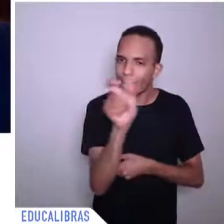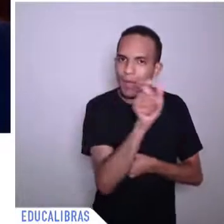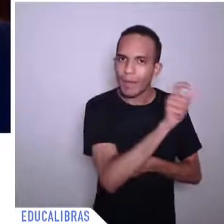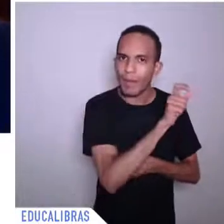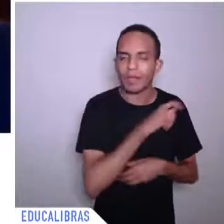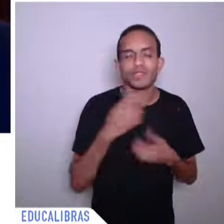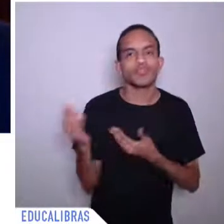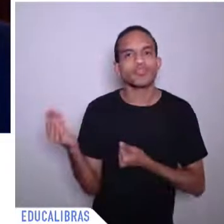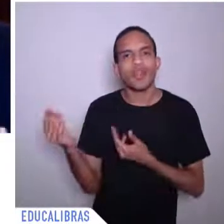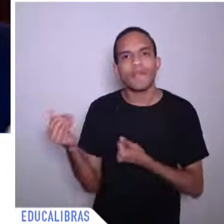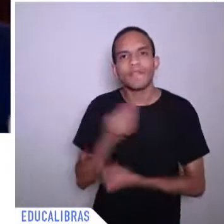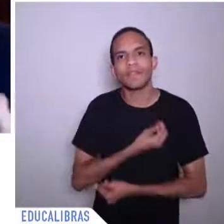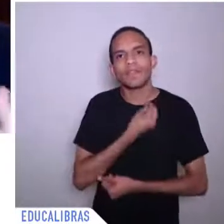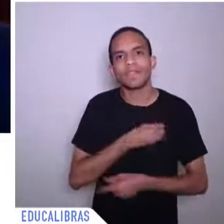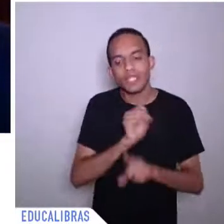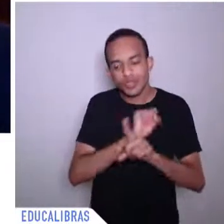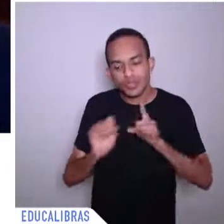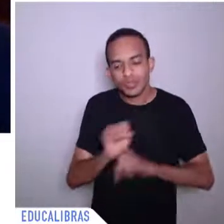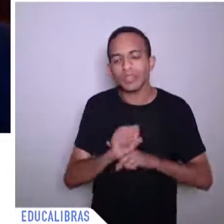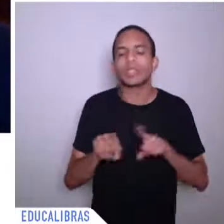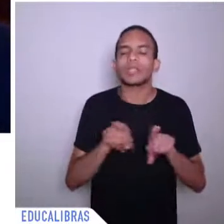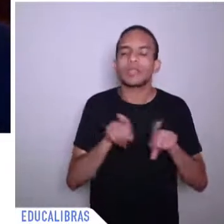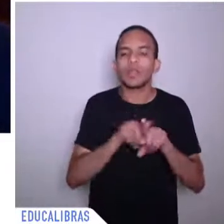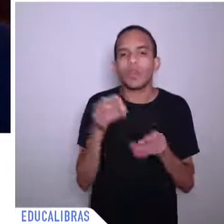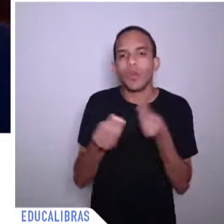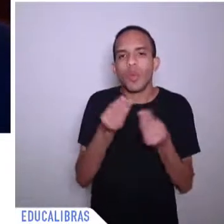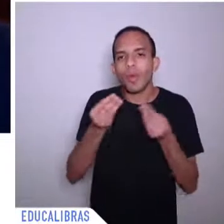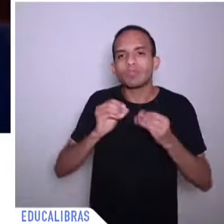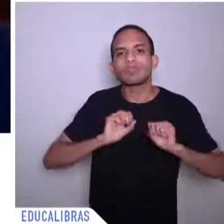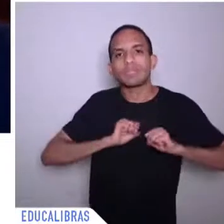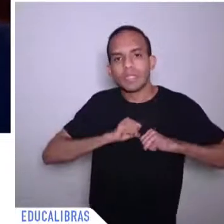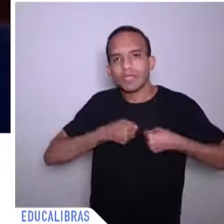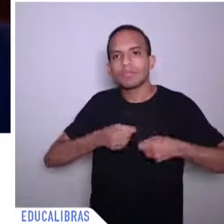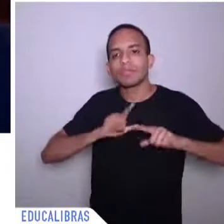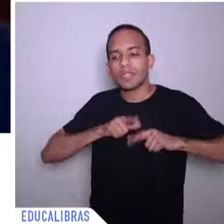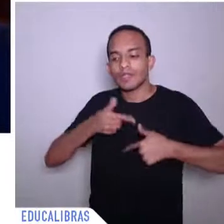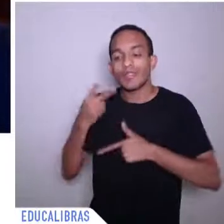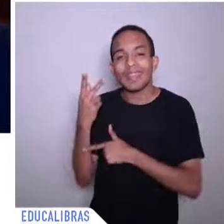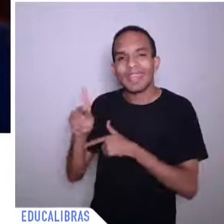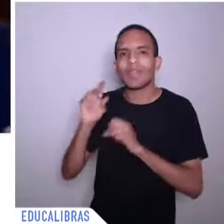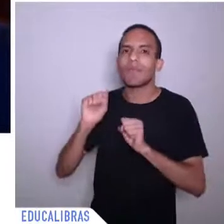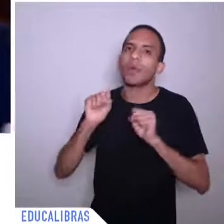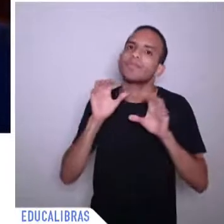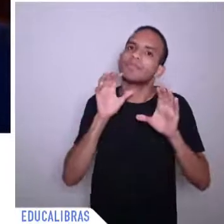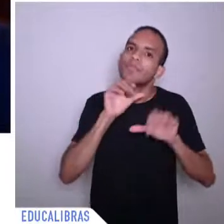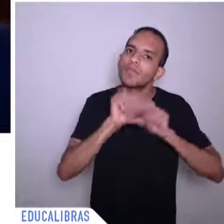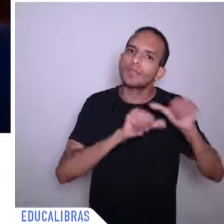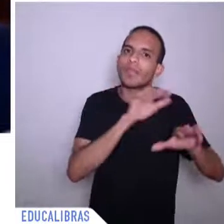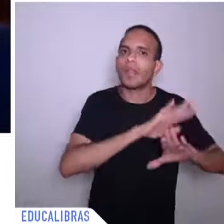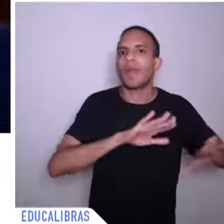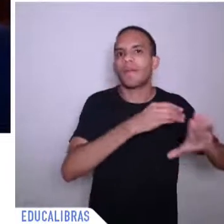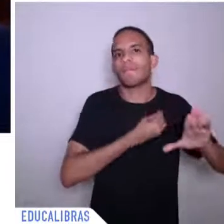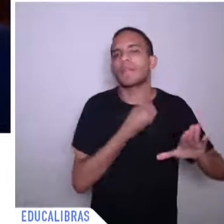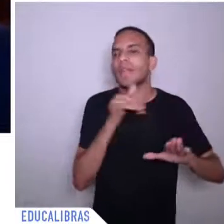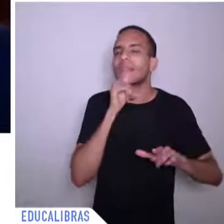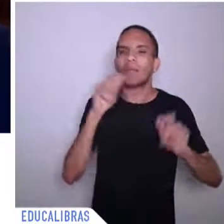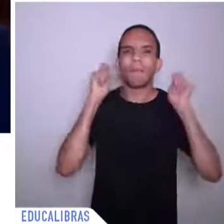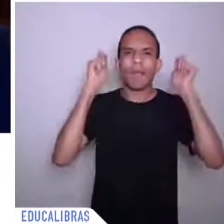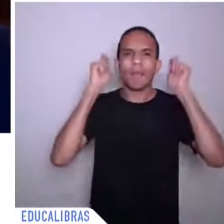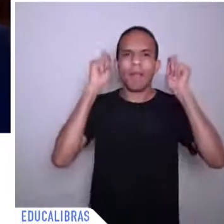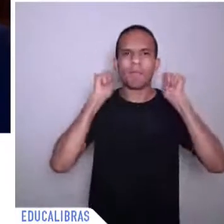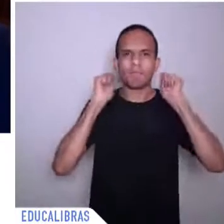of raising awareness of young people so that they understand they live in society and how this